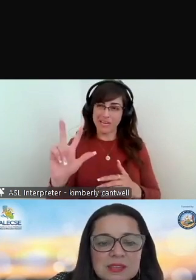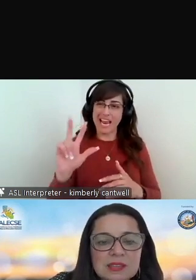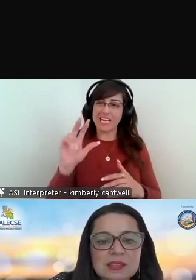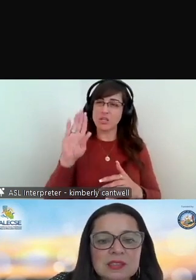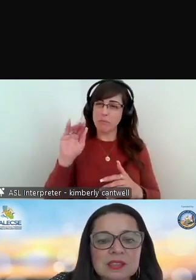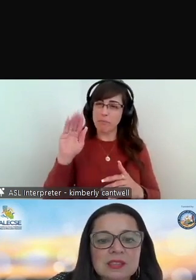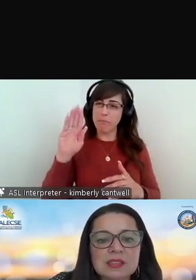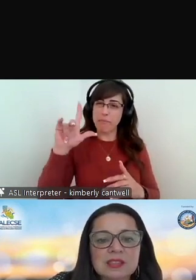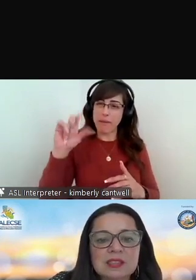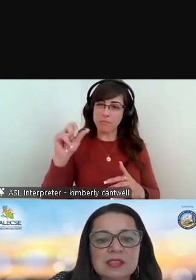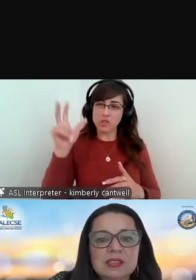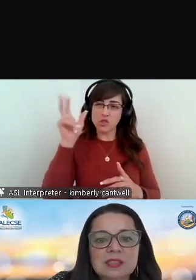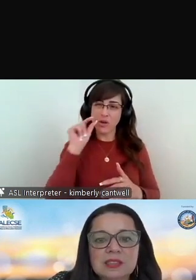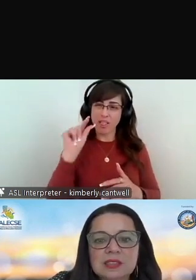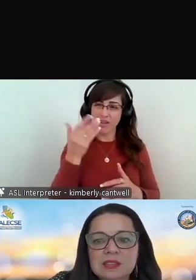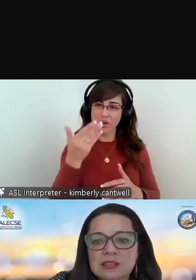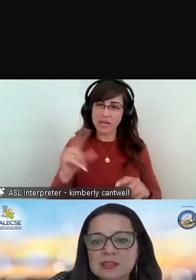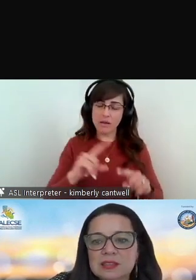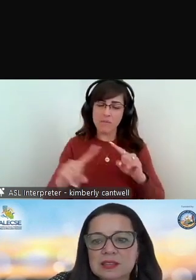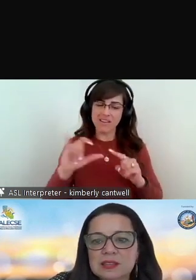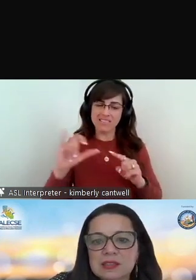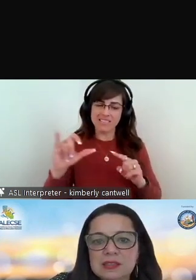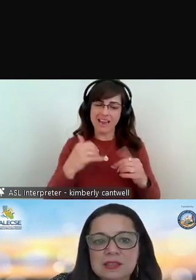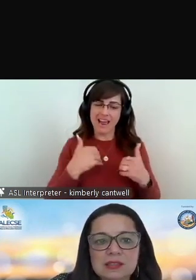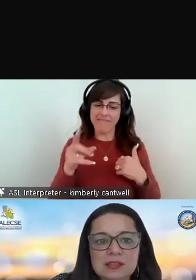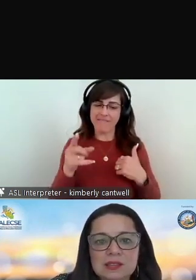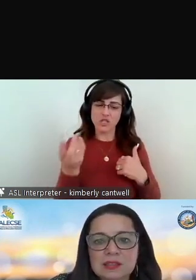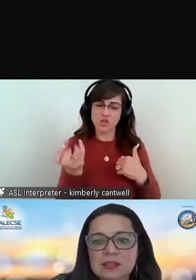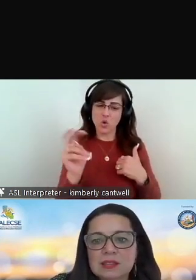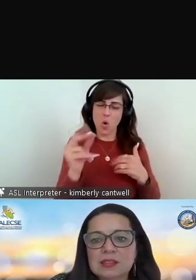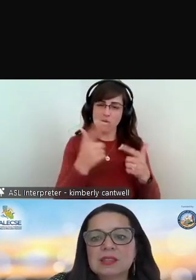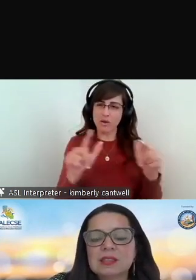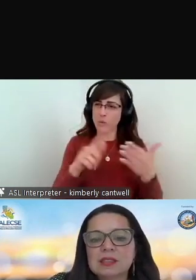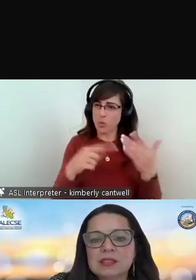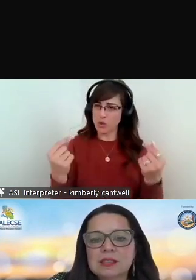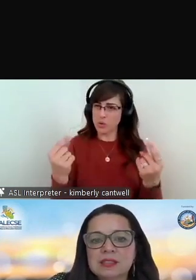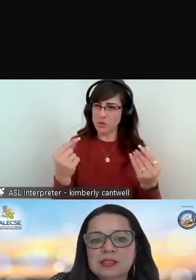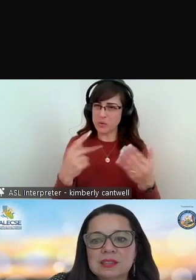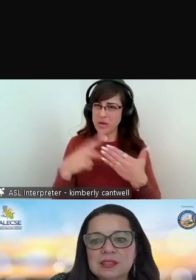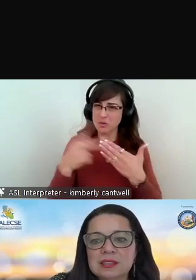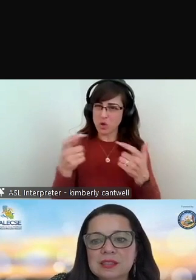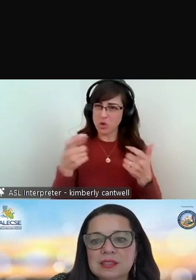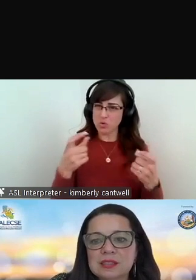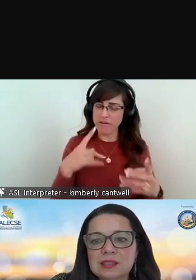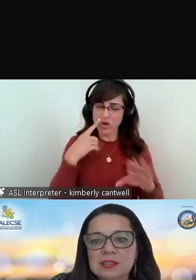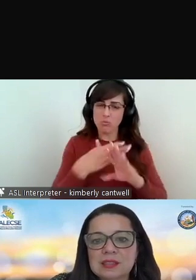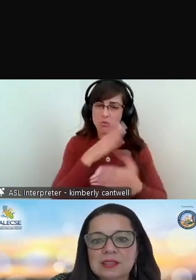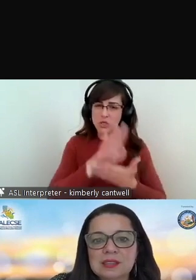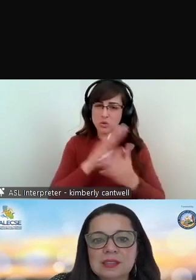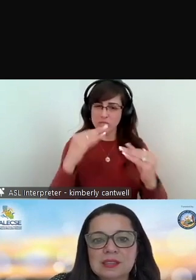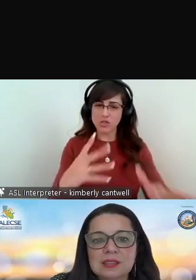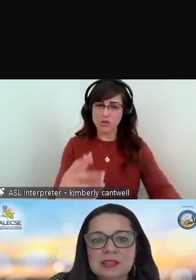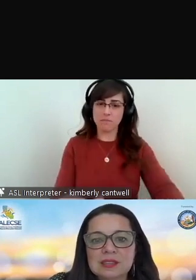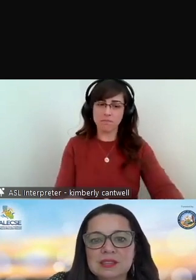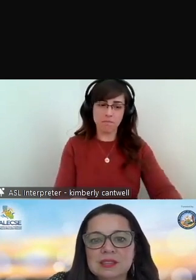can hear little things, but it's like having his own language. So what do I do as a program director or preschool teacher?